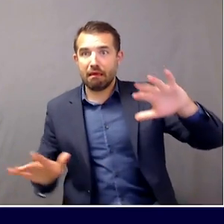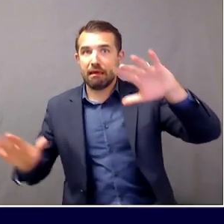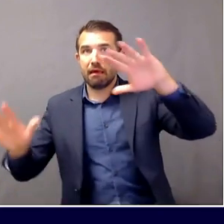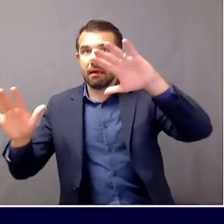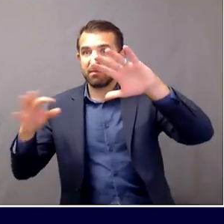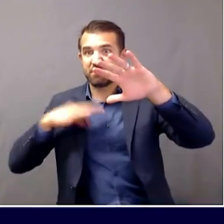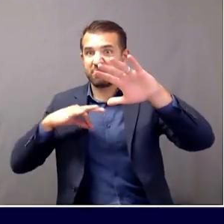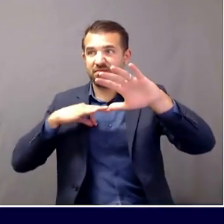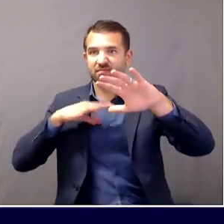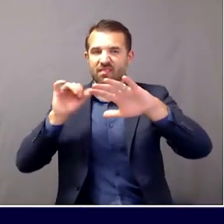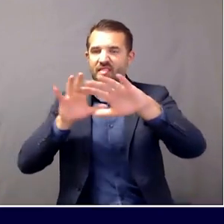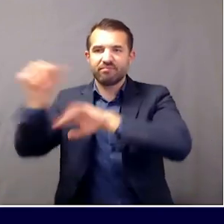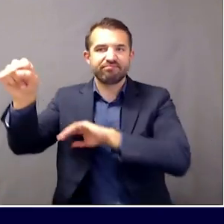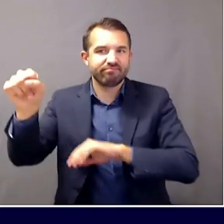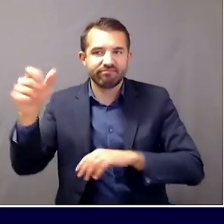Okay.